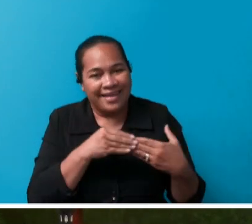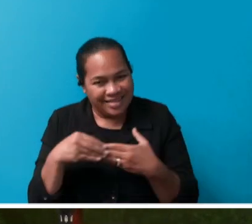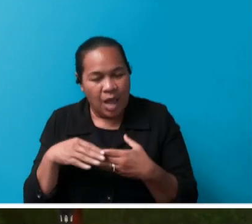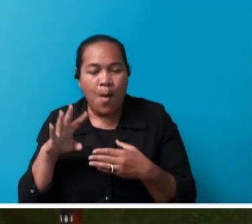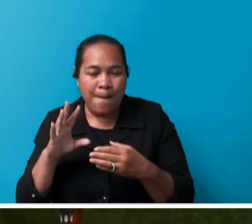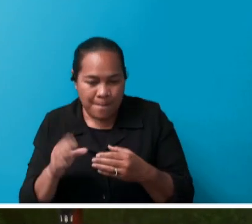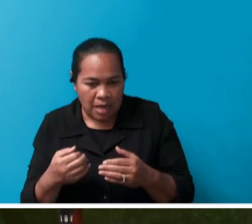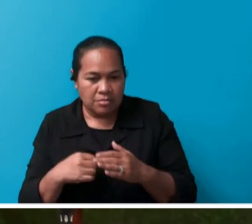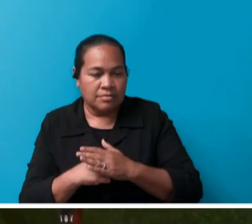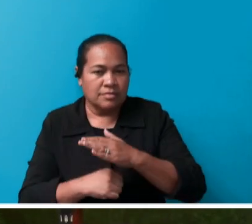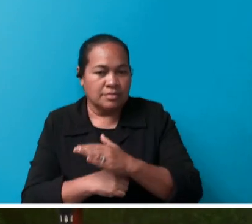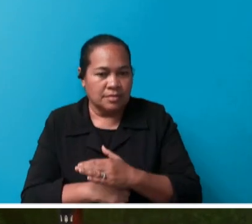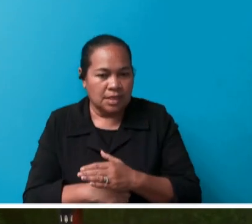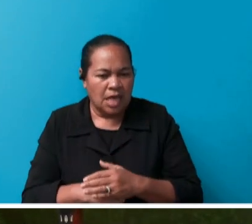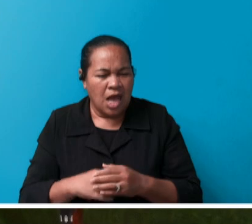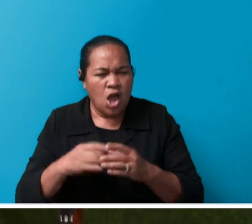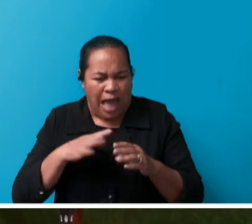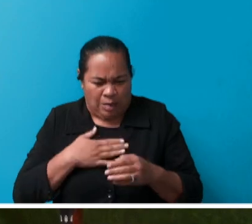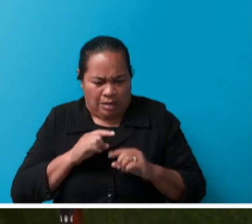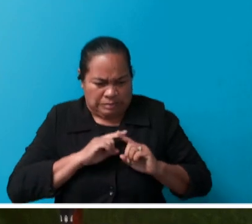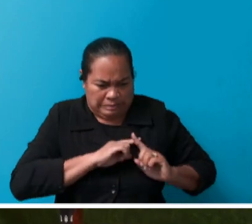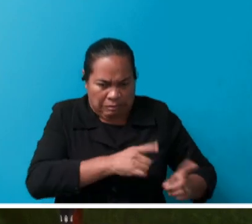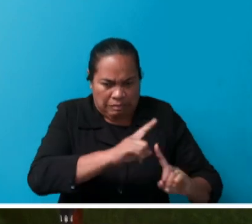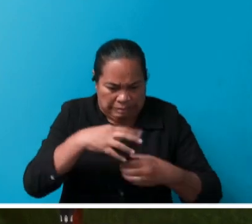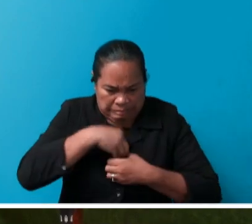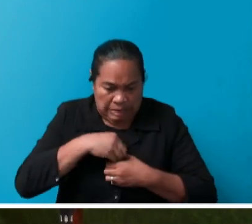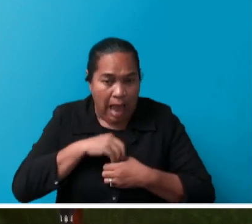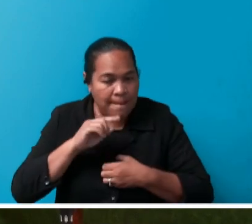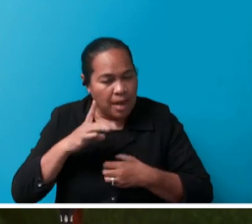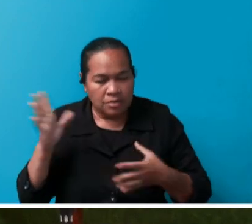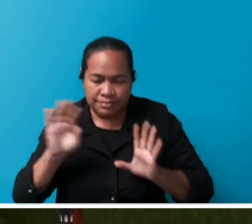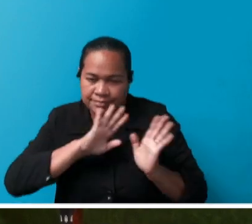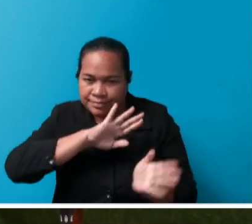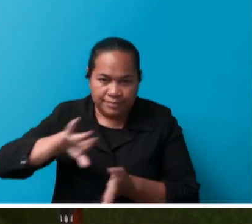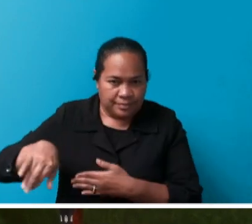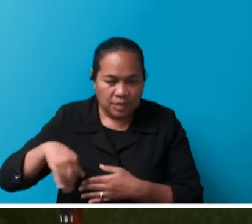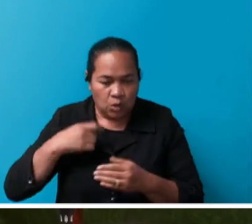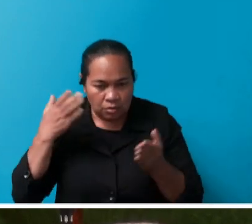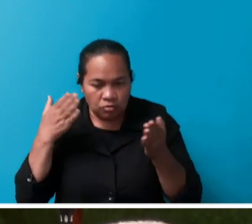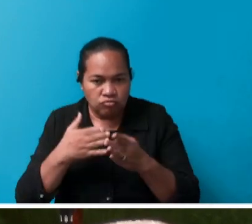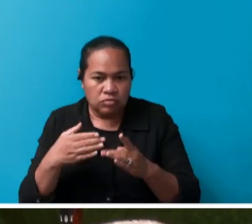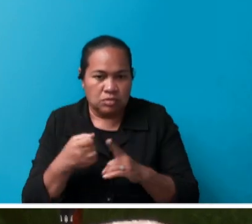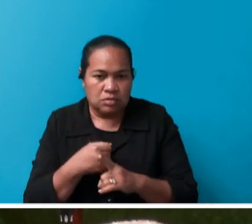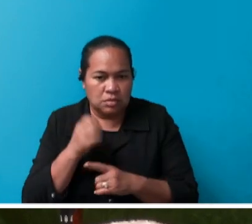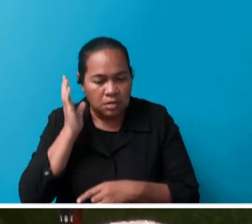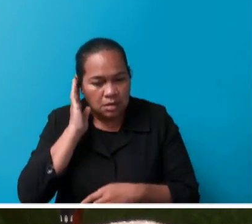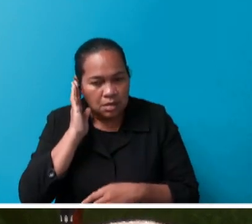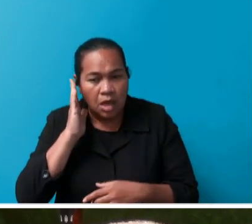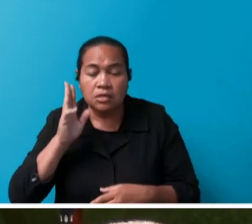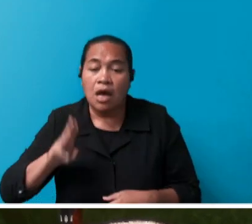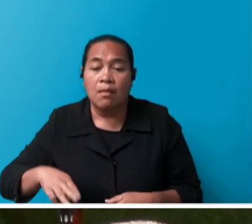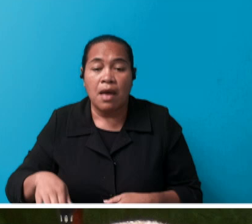environment where differences are set aside in pursuit for our greater goal. Peace, growth, and